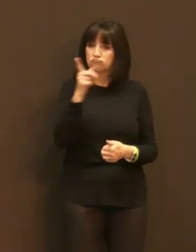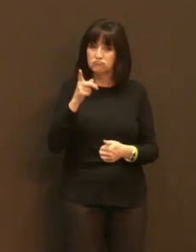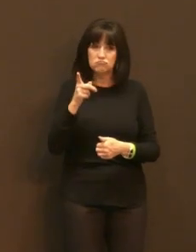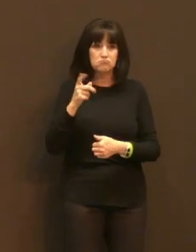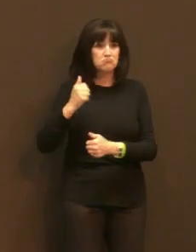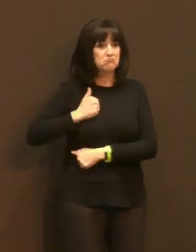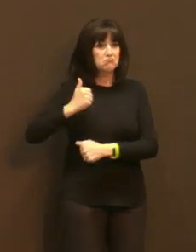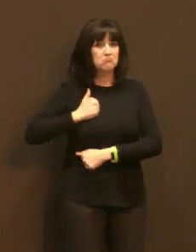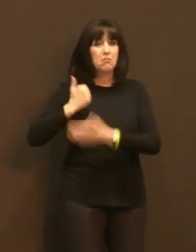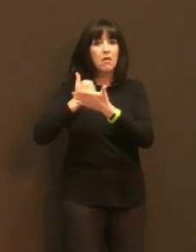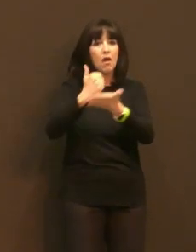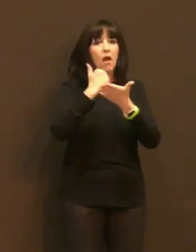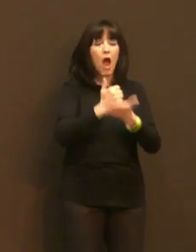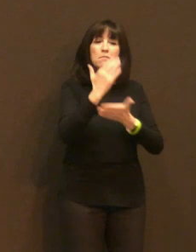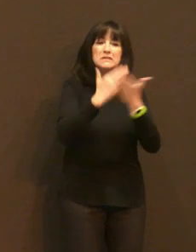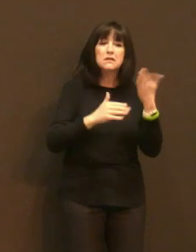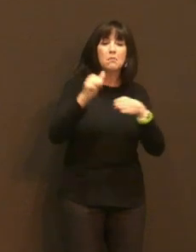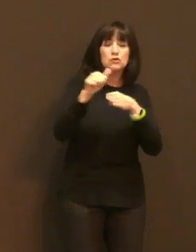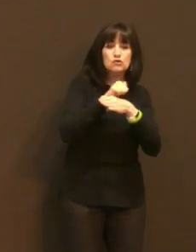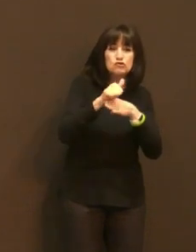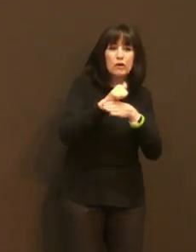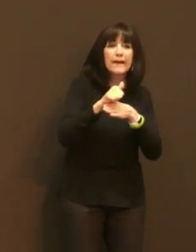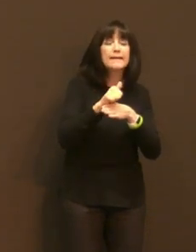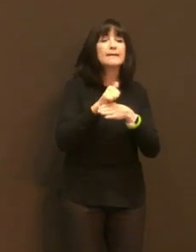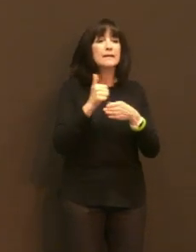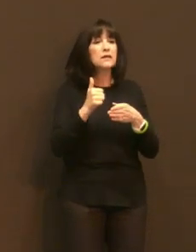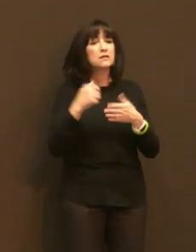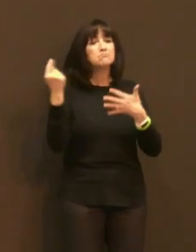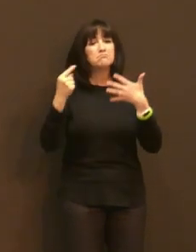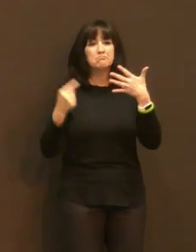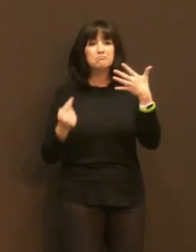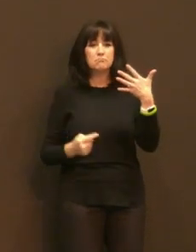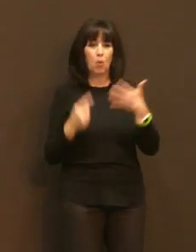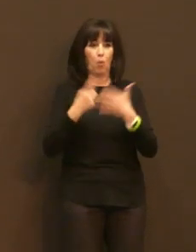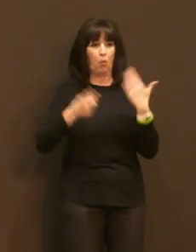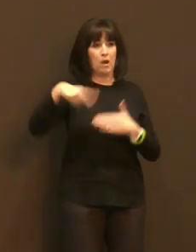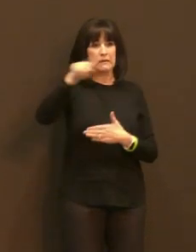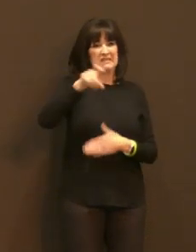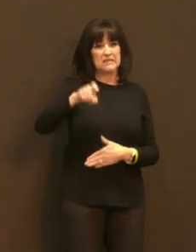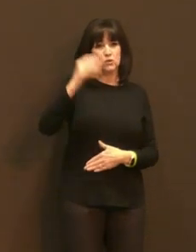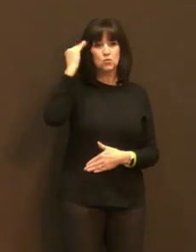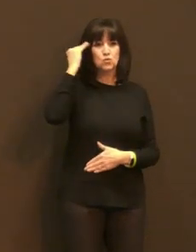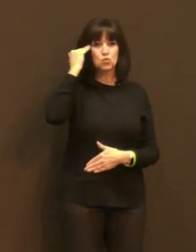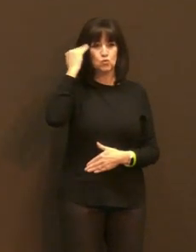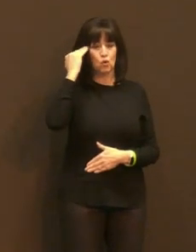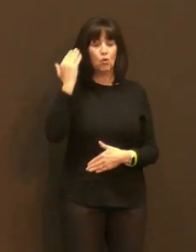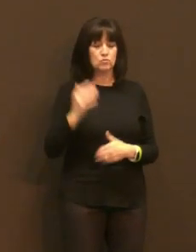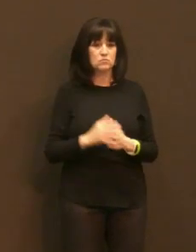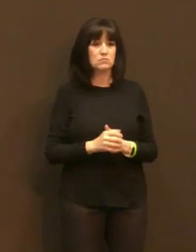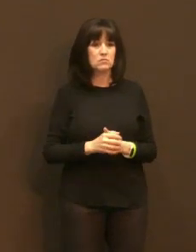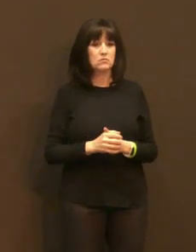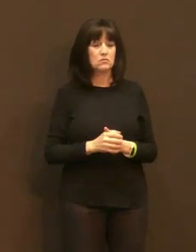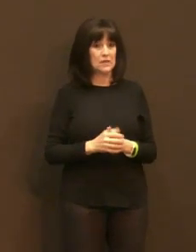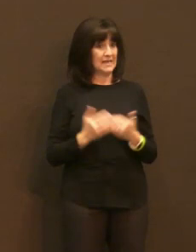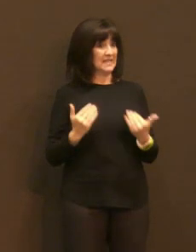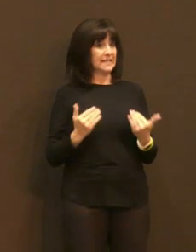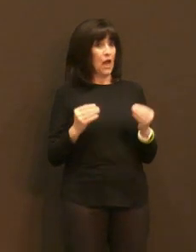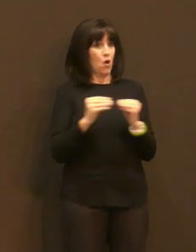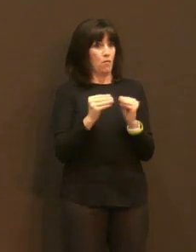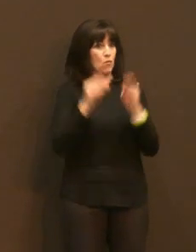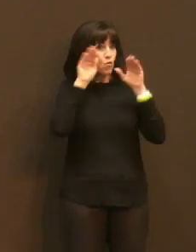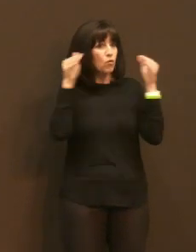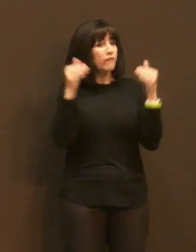assisting staff to prepare for the surge. So this weekend, as we go into preparing really the outreach that Dr.